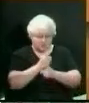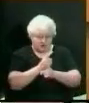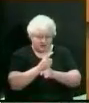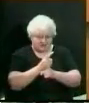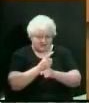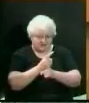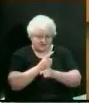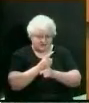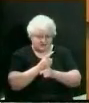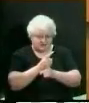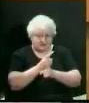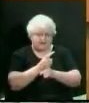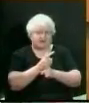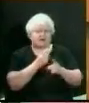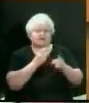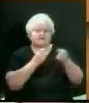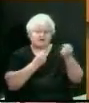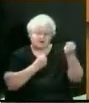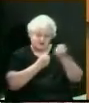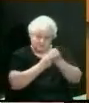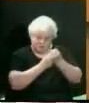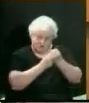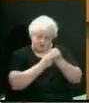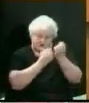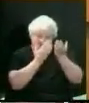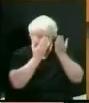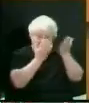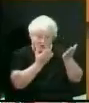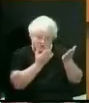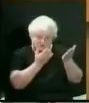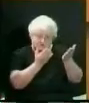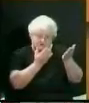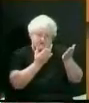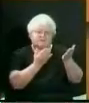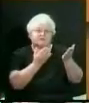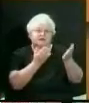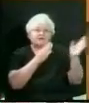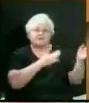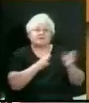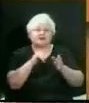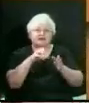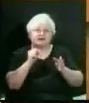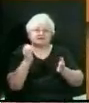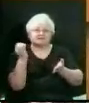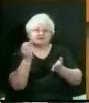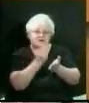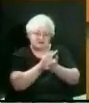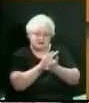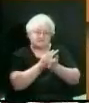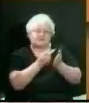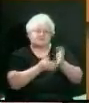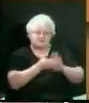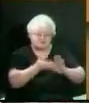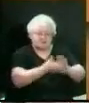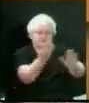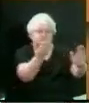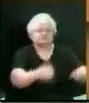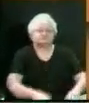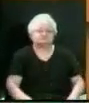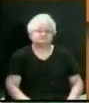A affirmative vote on this motion makes the plan as adopted by the Planning Commission operative.